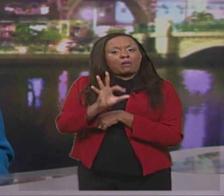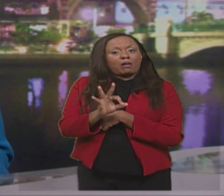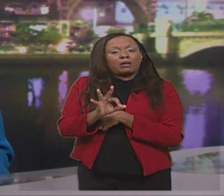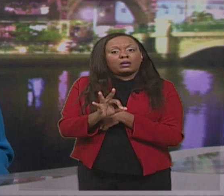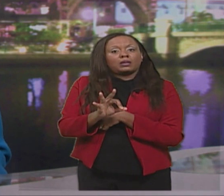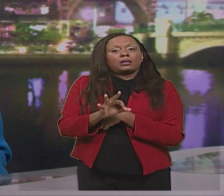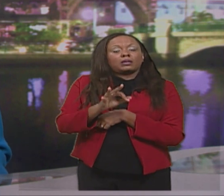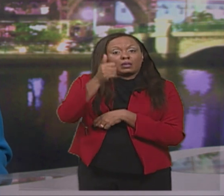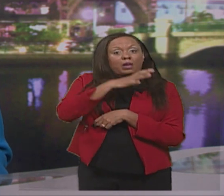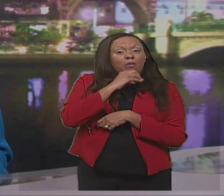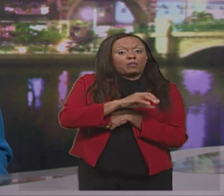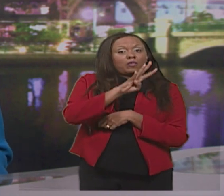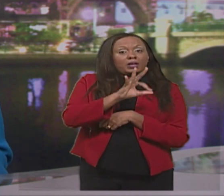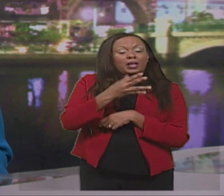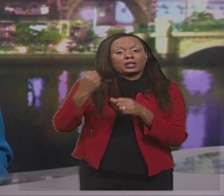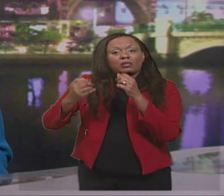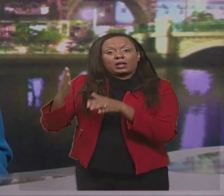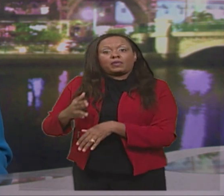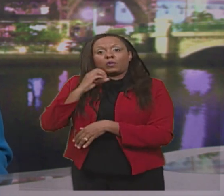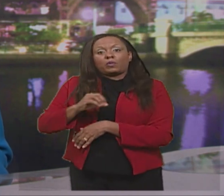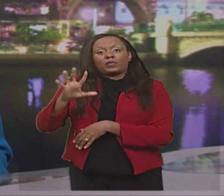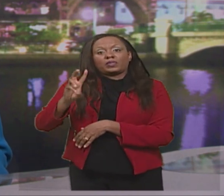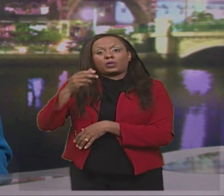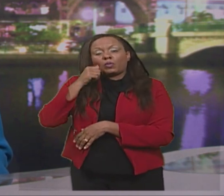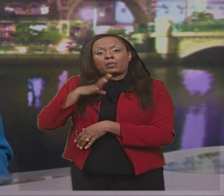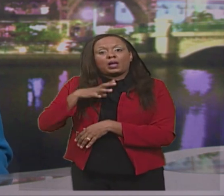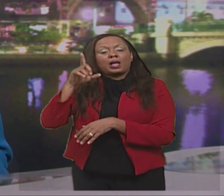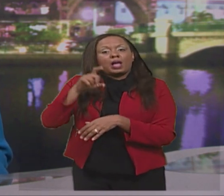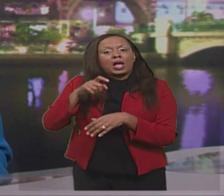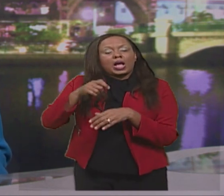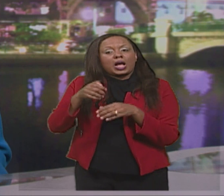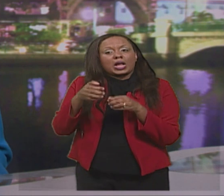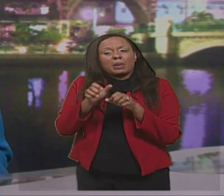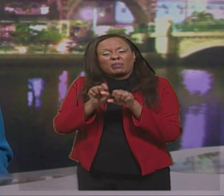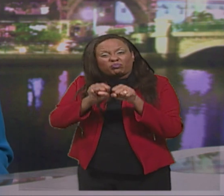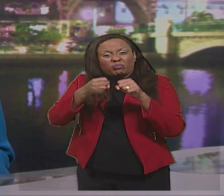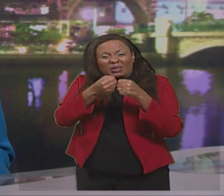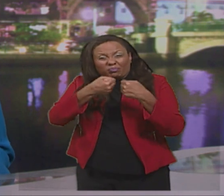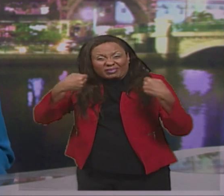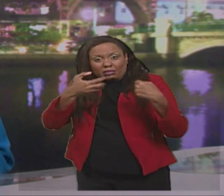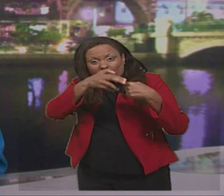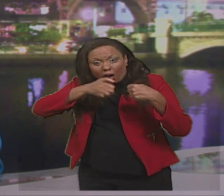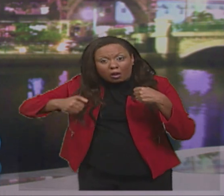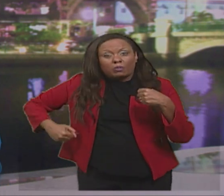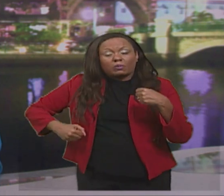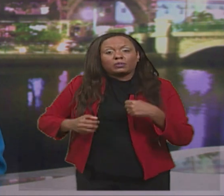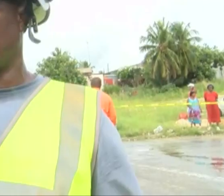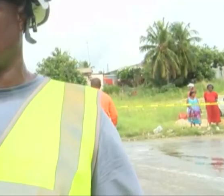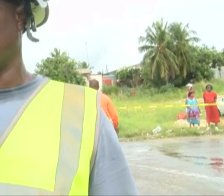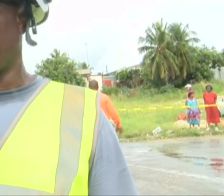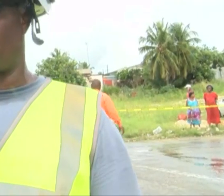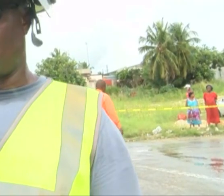the driver of the vehicle, 56-year-old Valdine Burton, had to be extracted from the car. We have bought a